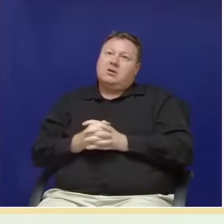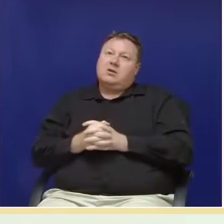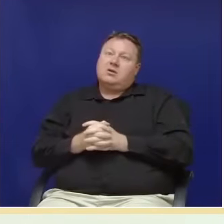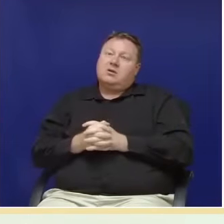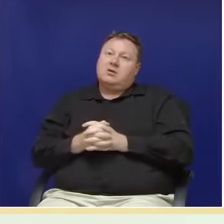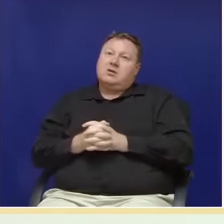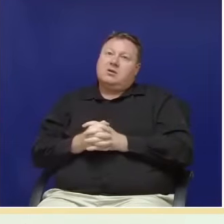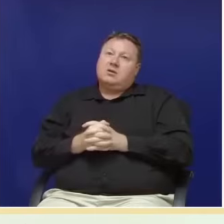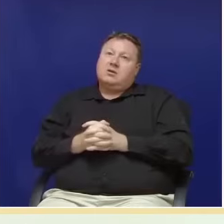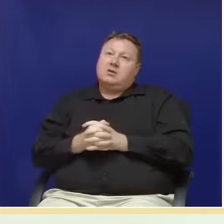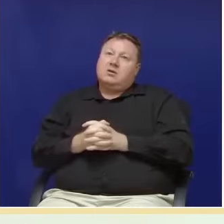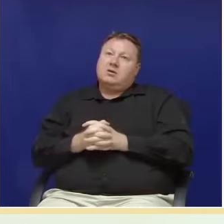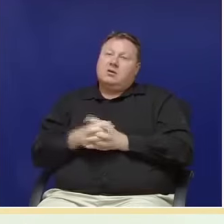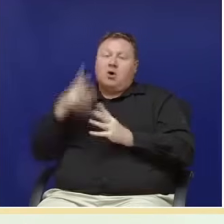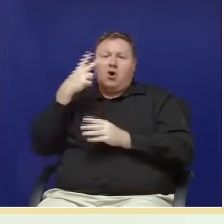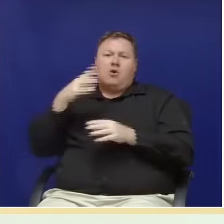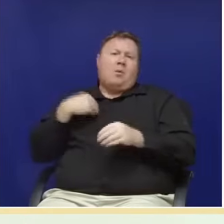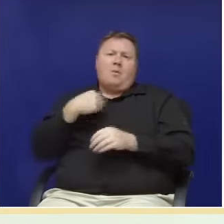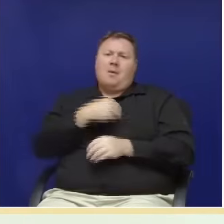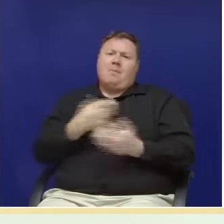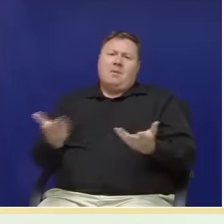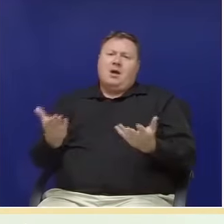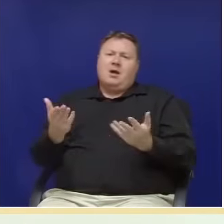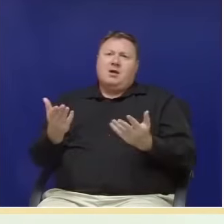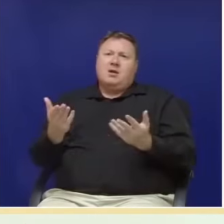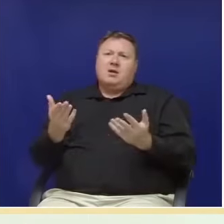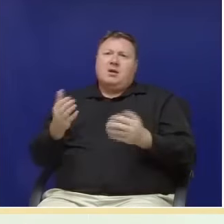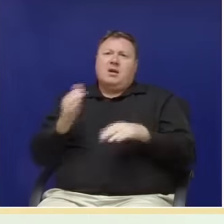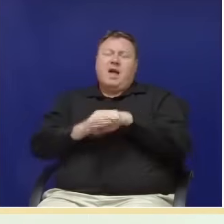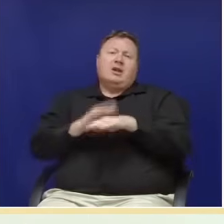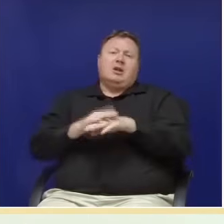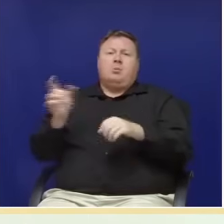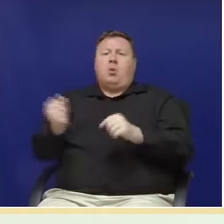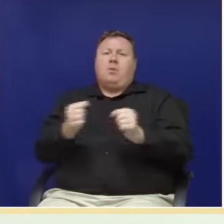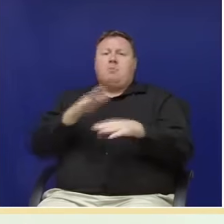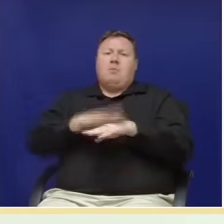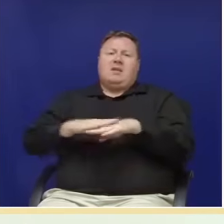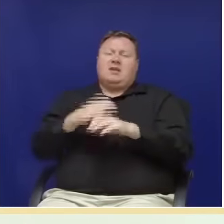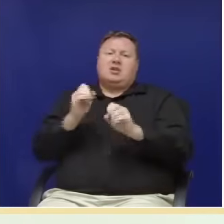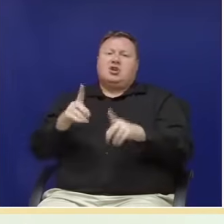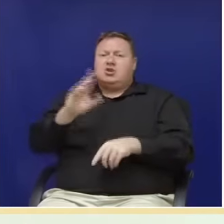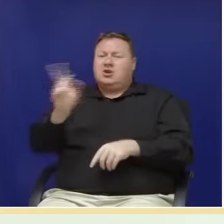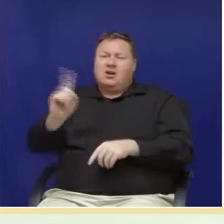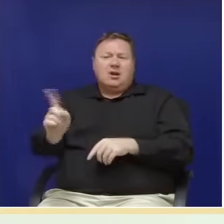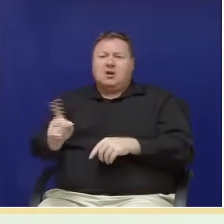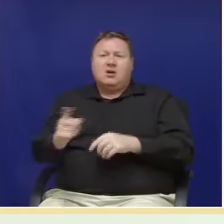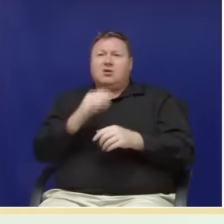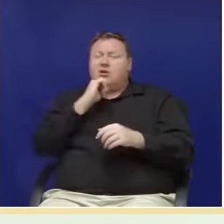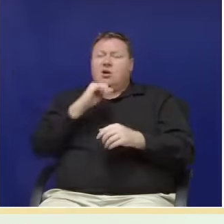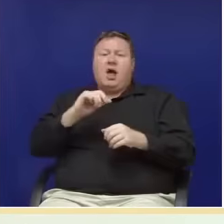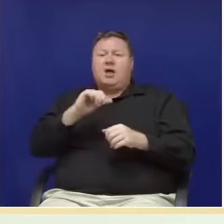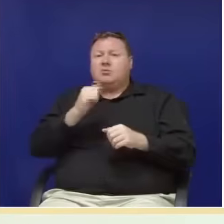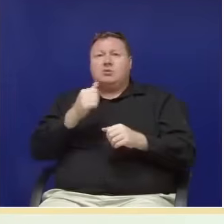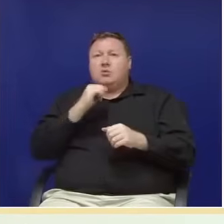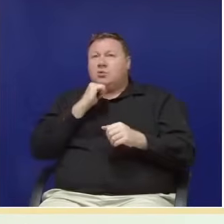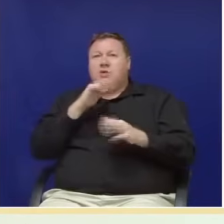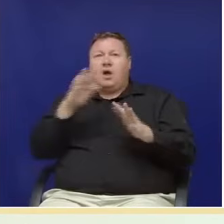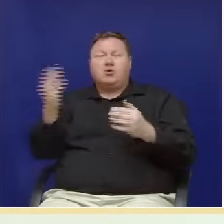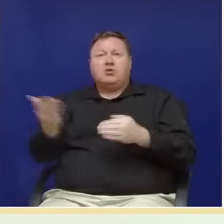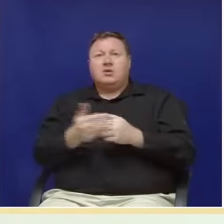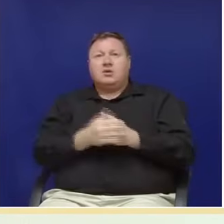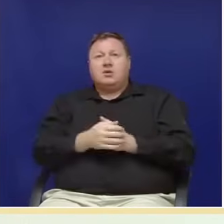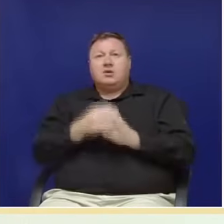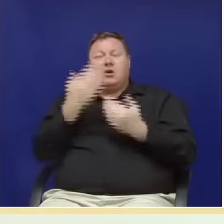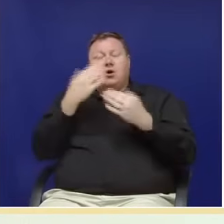doing well. Honourable member, we're not going to have that. Please don't unmute and speak without being recognized.